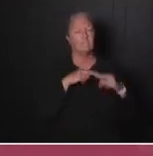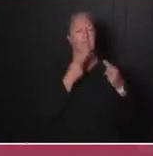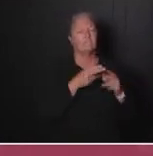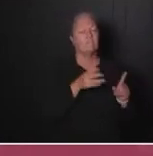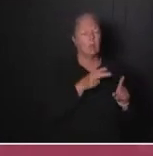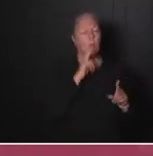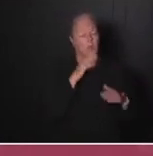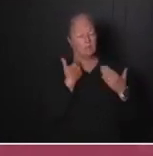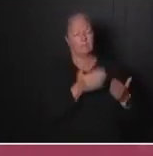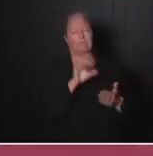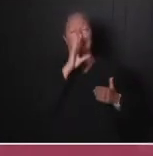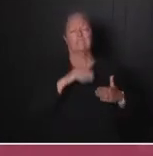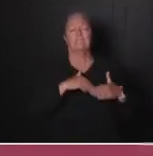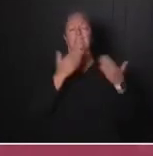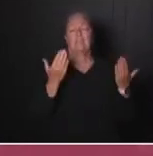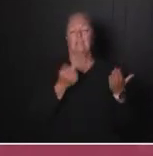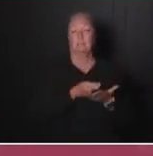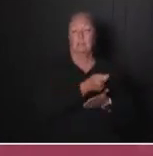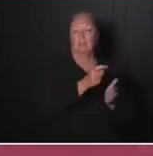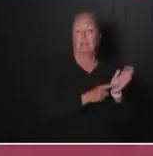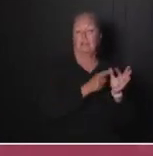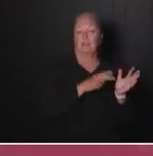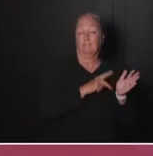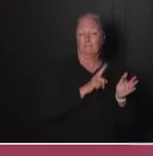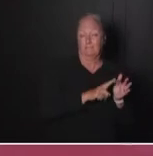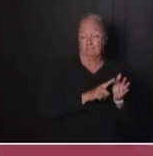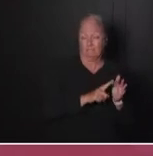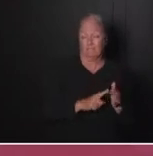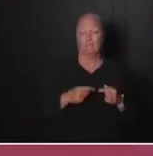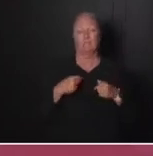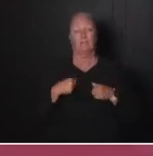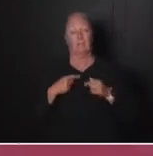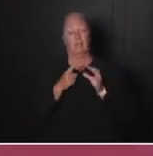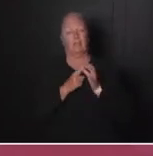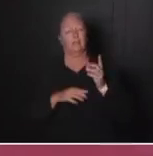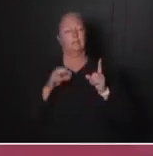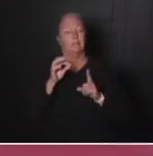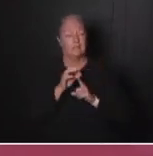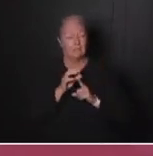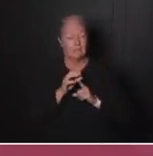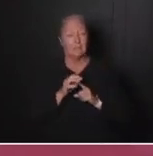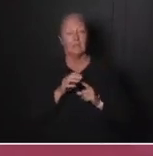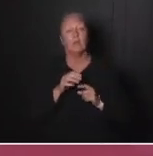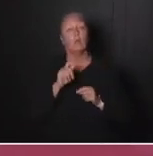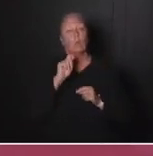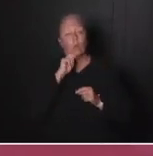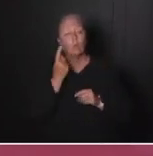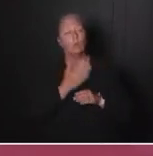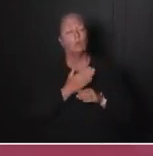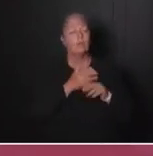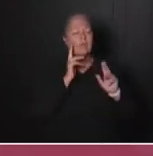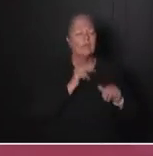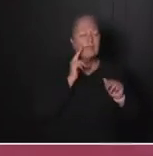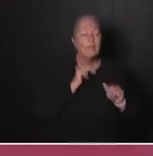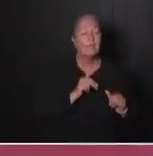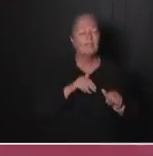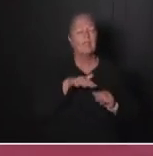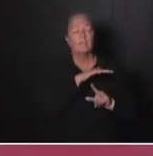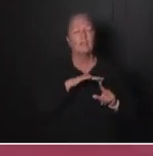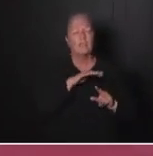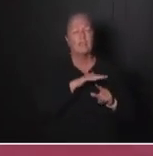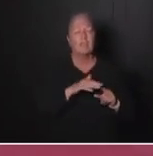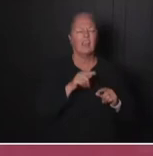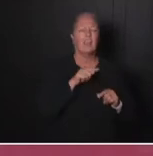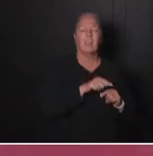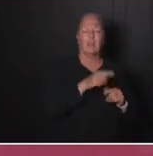leave. Labor will ensure the women and men who work in our care industries, mental health, the NDIS